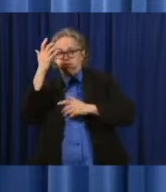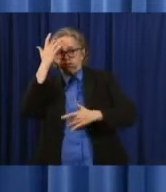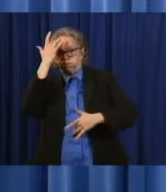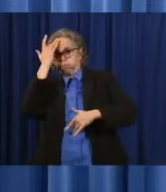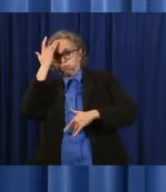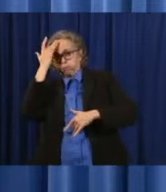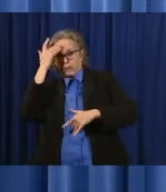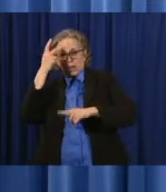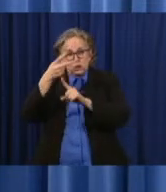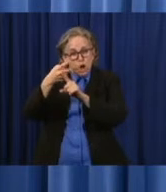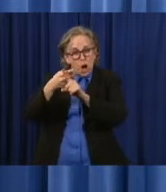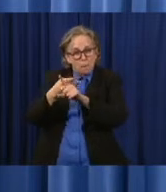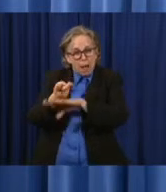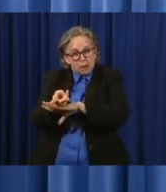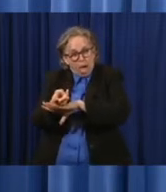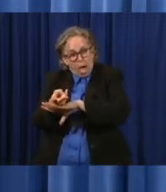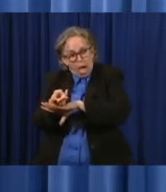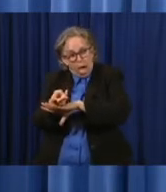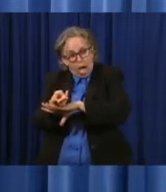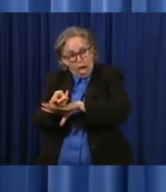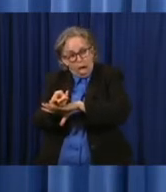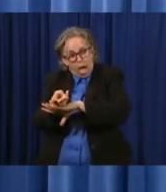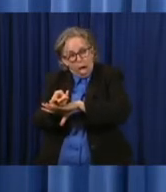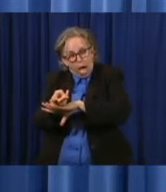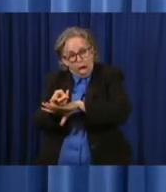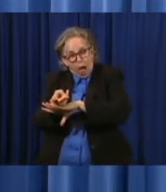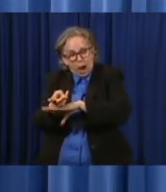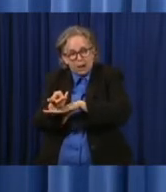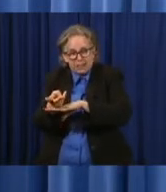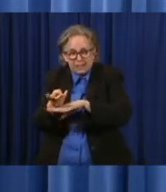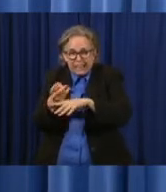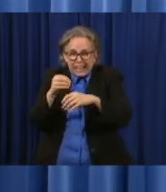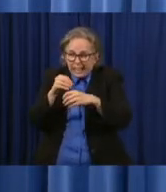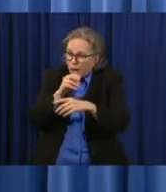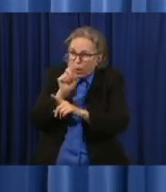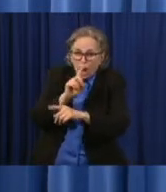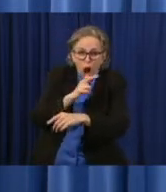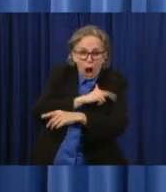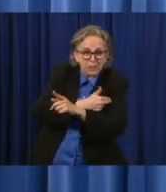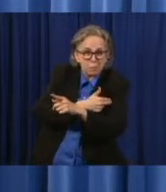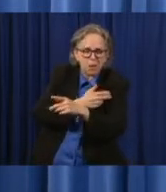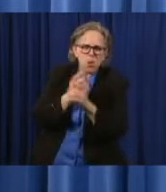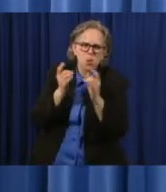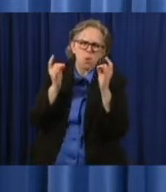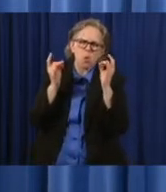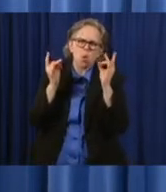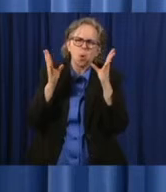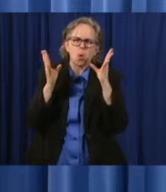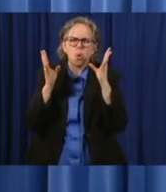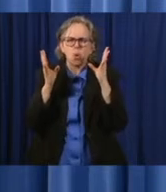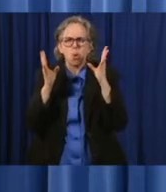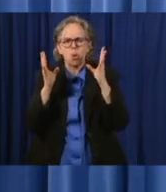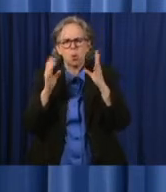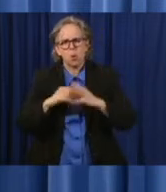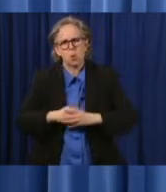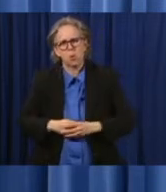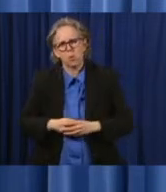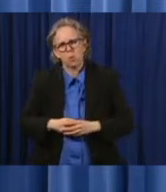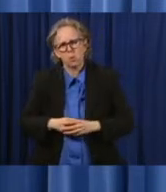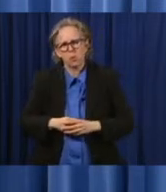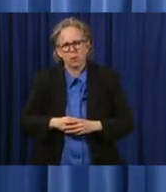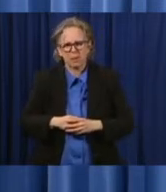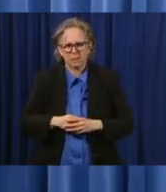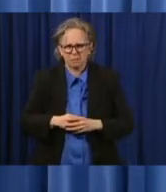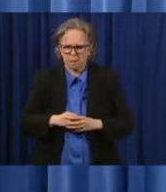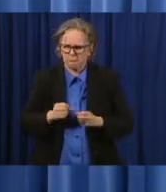months on her back in the hospital. So there's a lot at stake. We can do